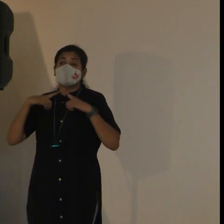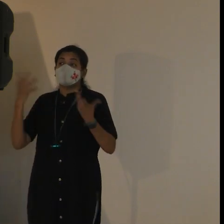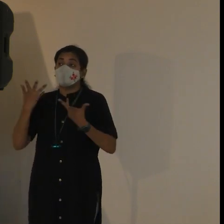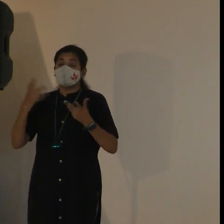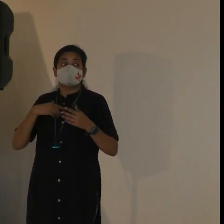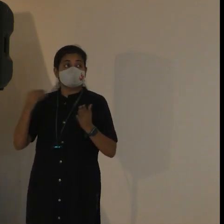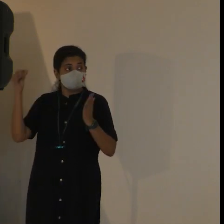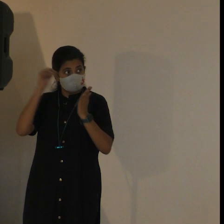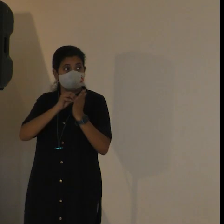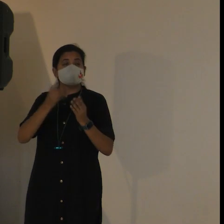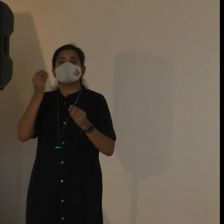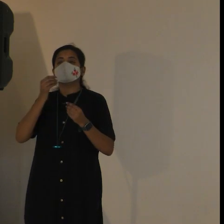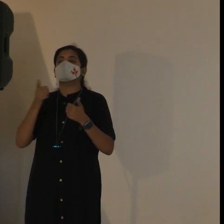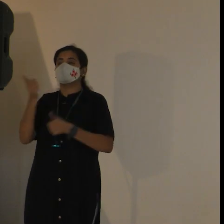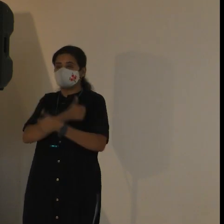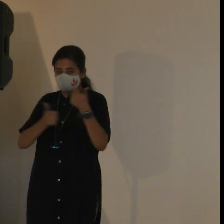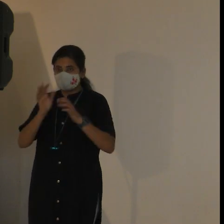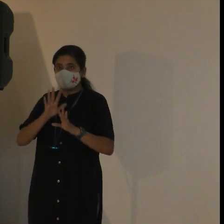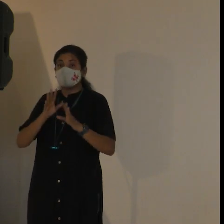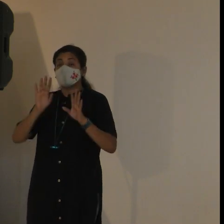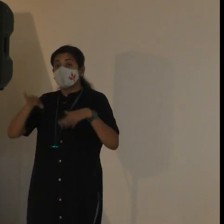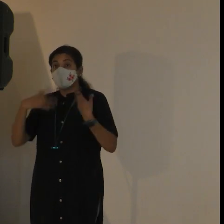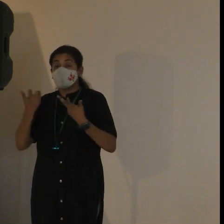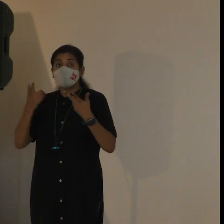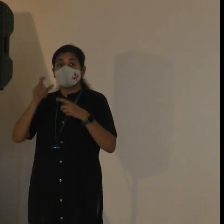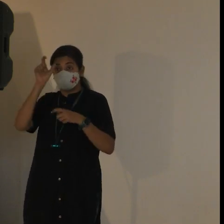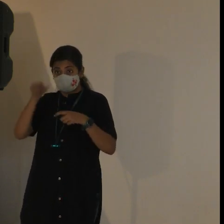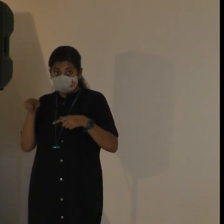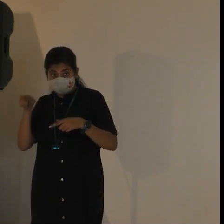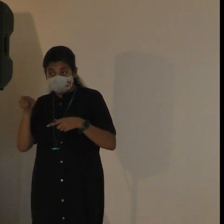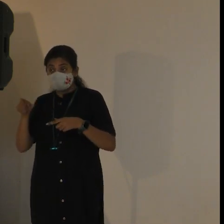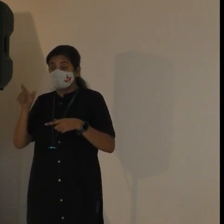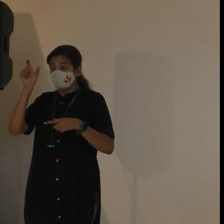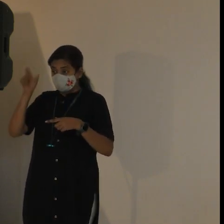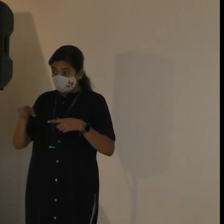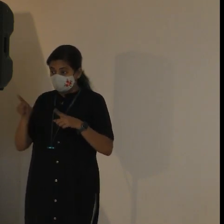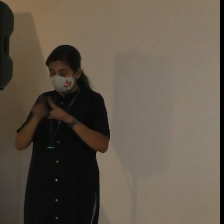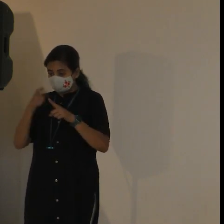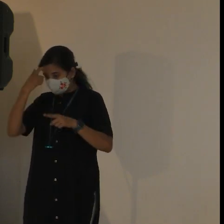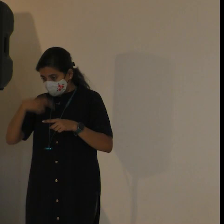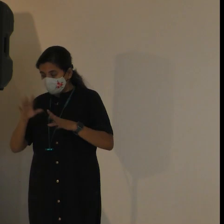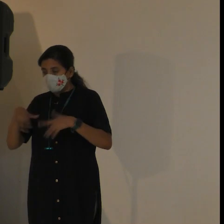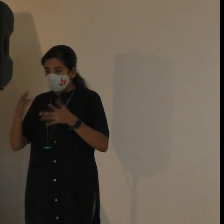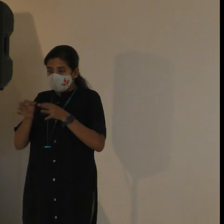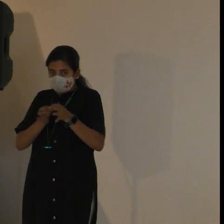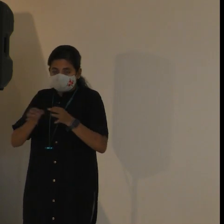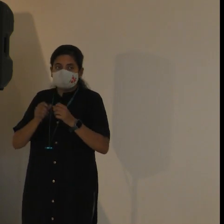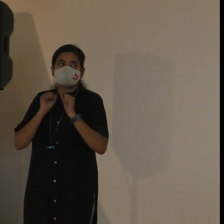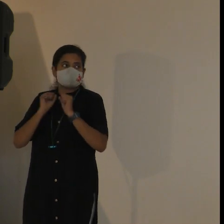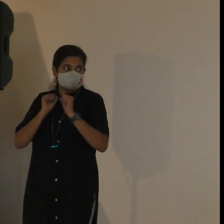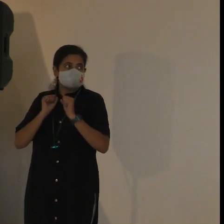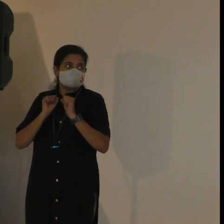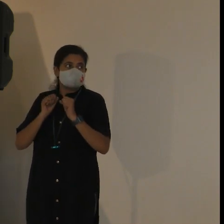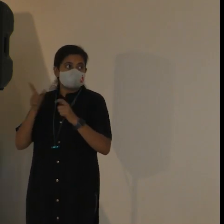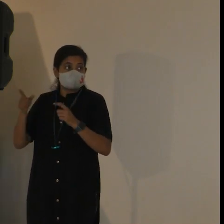was quite challenging to figure out how to make him more human, more likable. So generally you look for